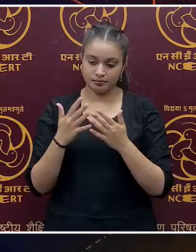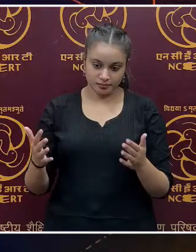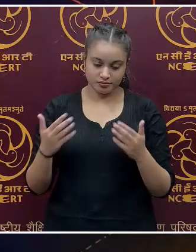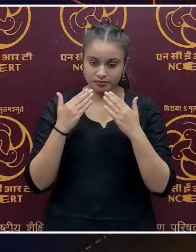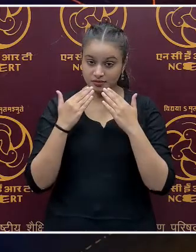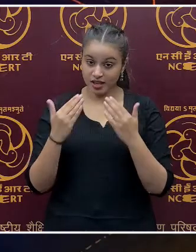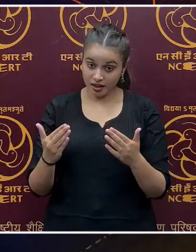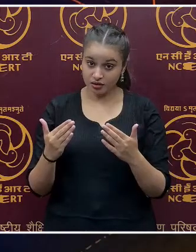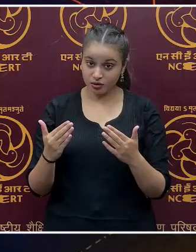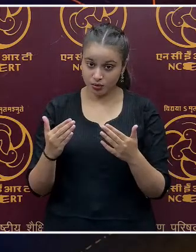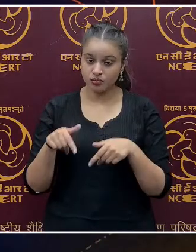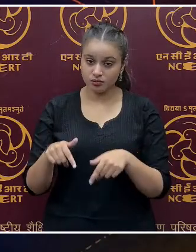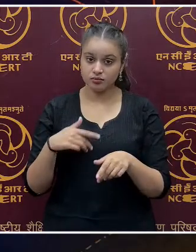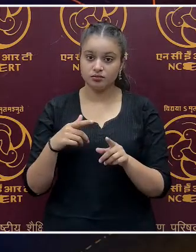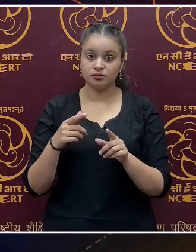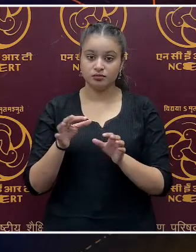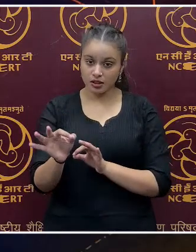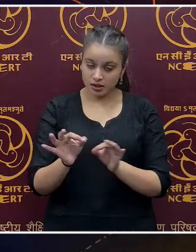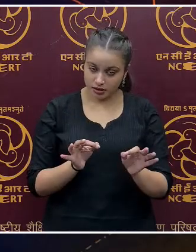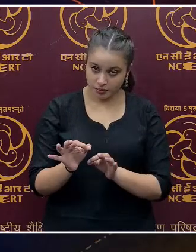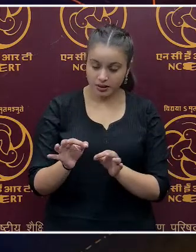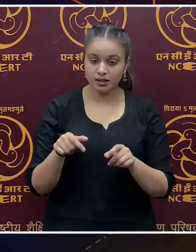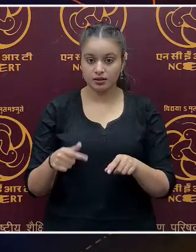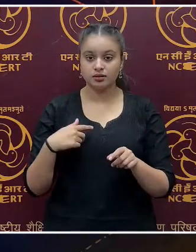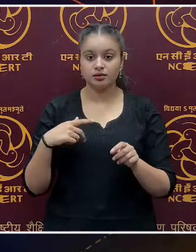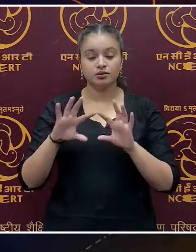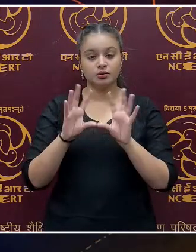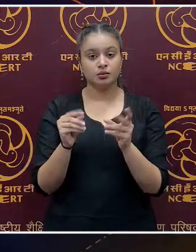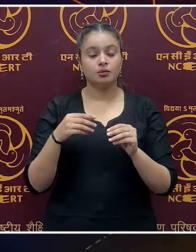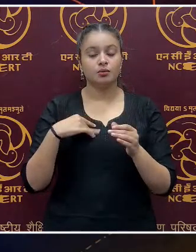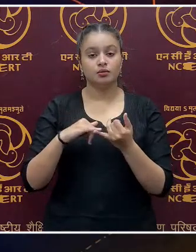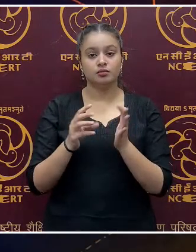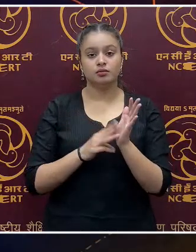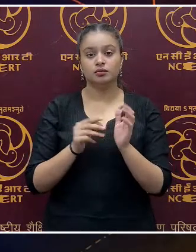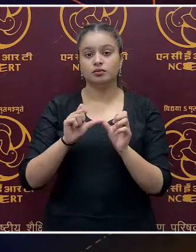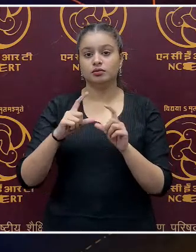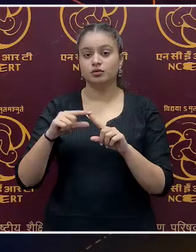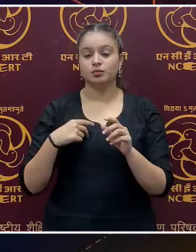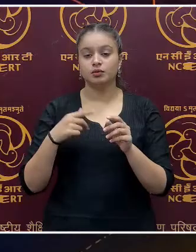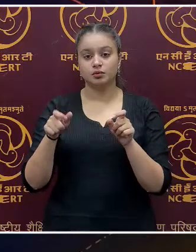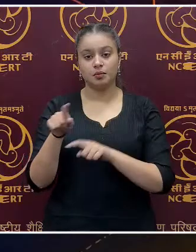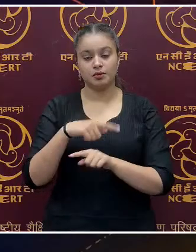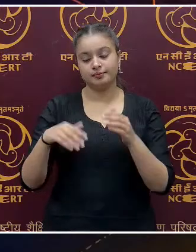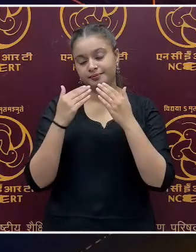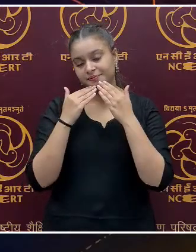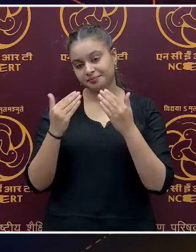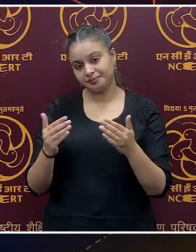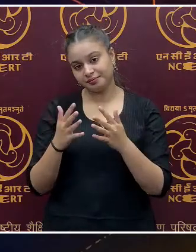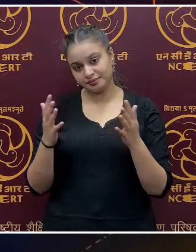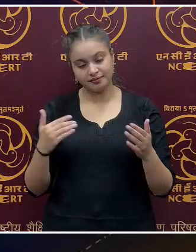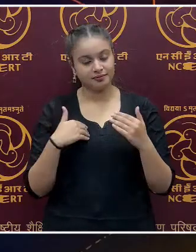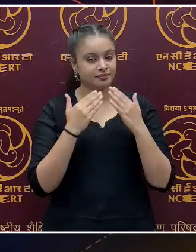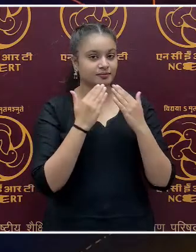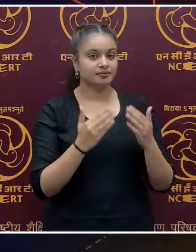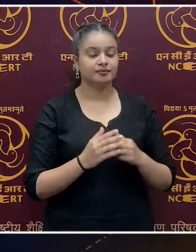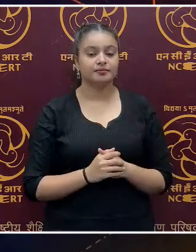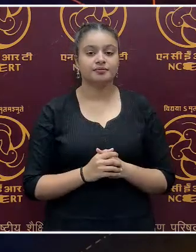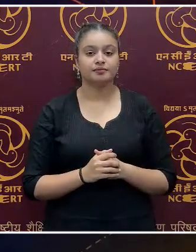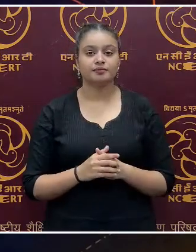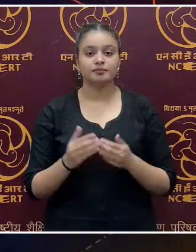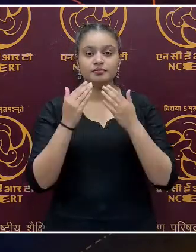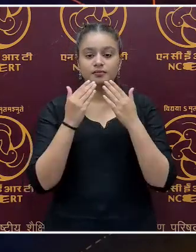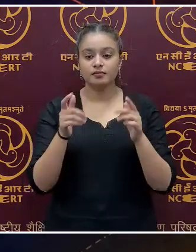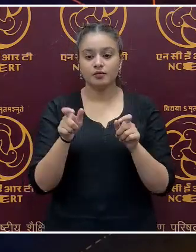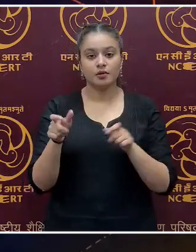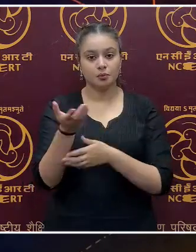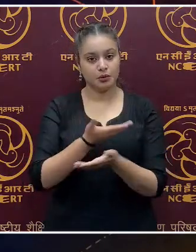much for demonstrating this entire simulation for all our viewers. Thank you so much, sir. Thank you, ma'am. Thank you to